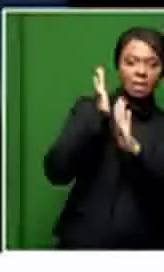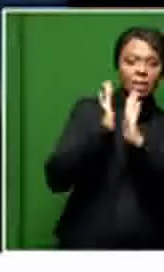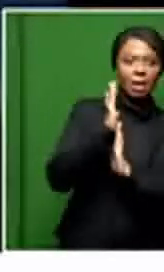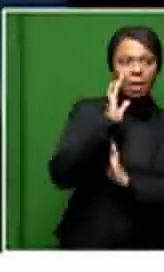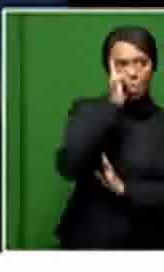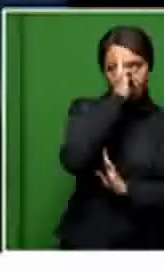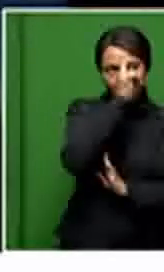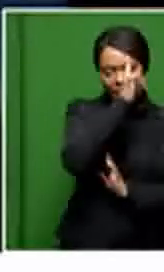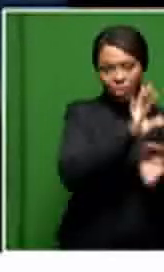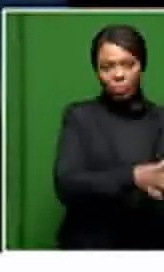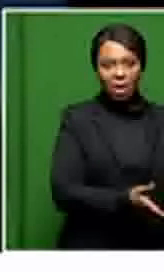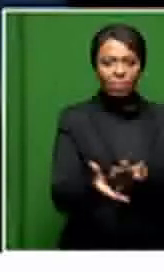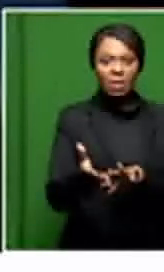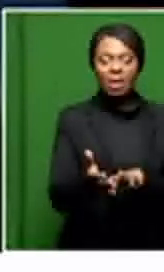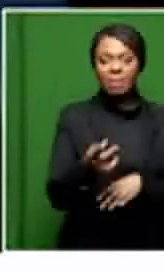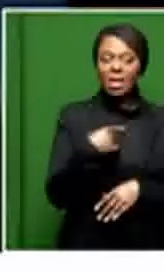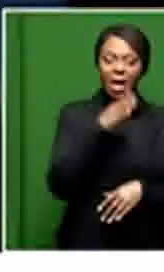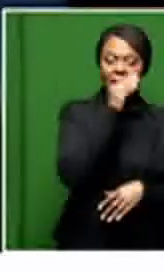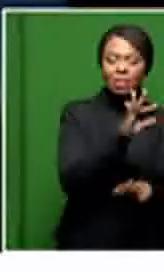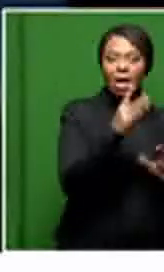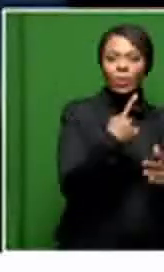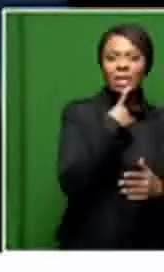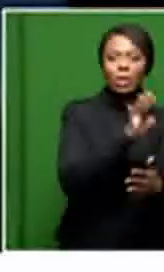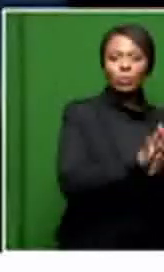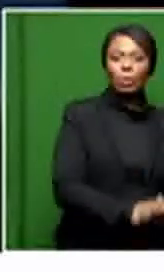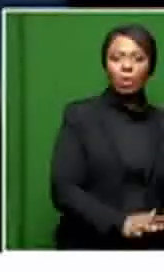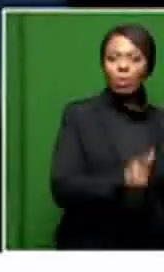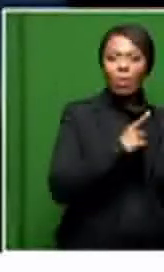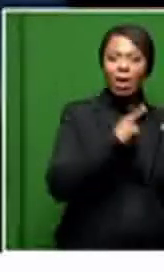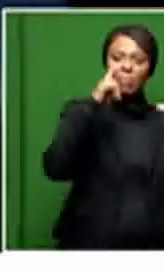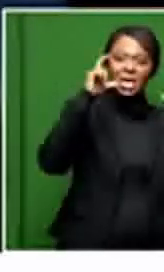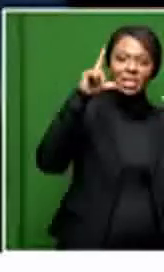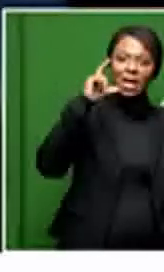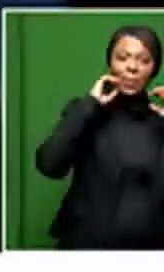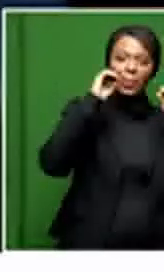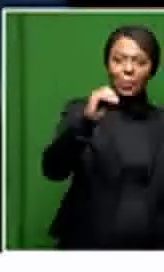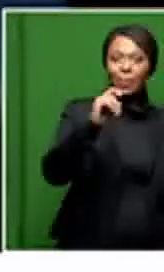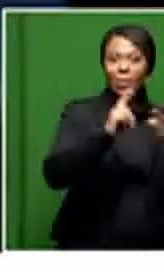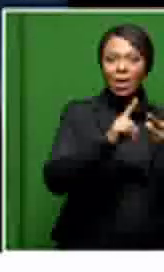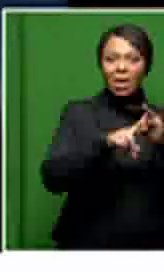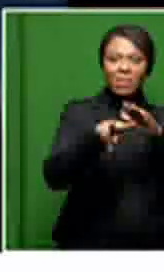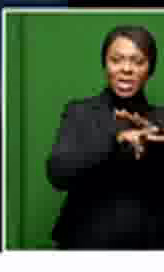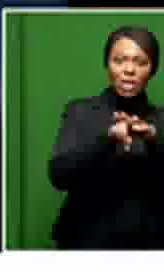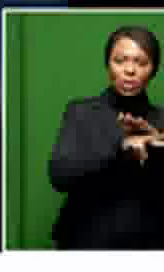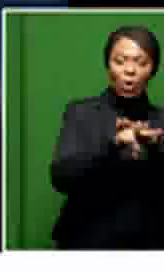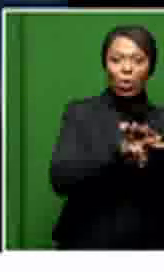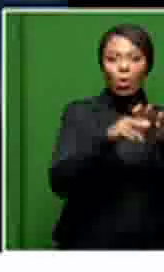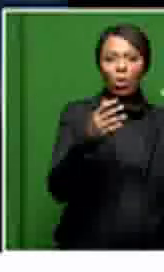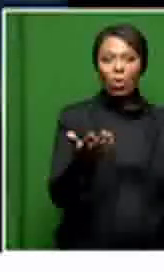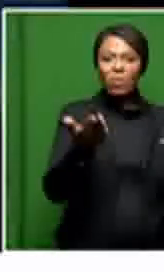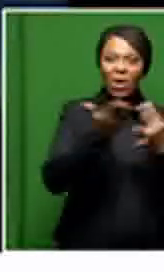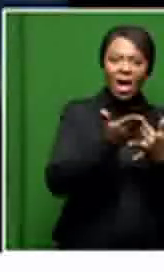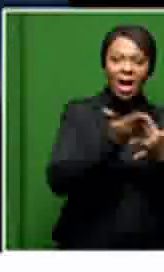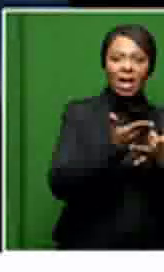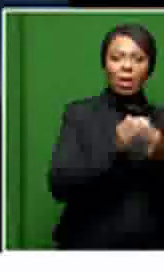no records, where there are no photographs, where there are no archives, where there are no videos? And only to find